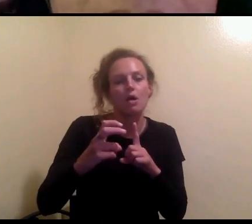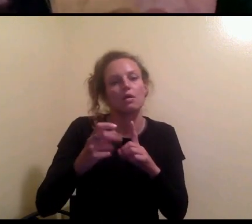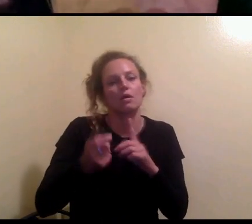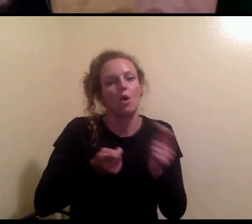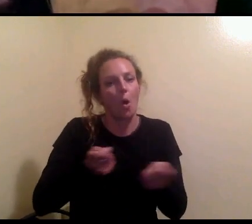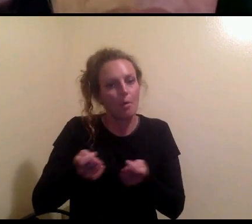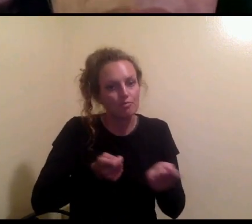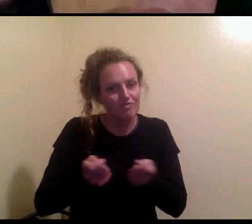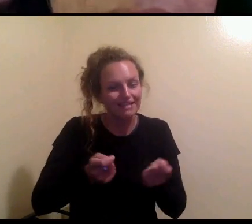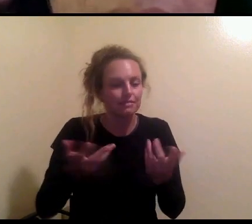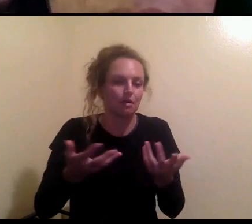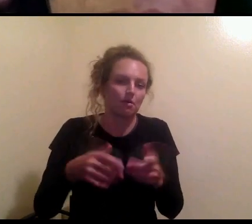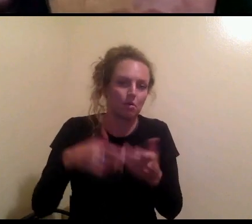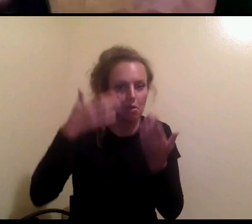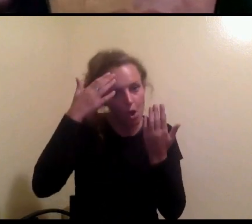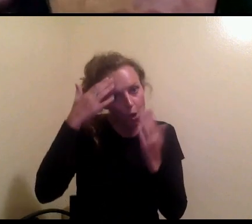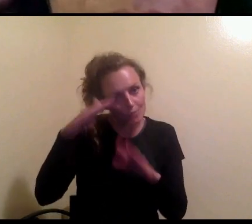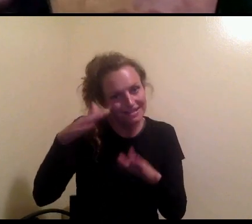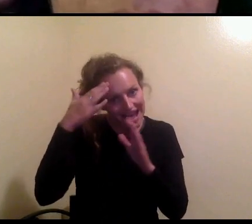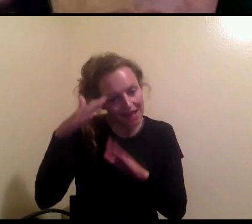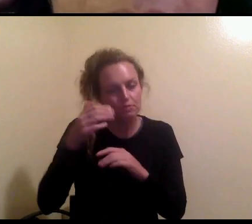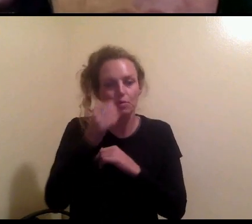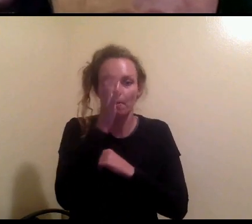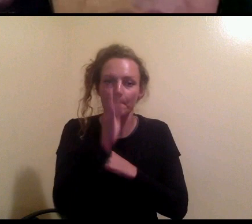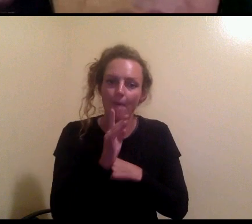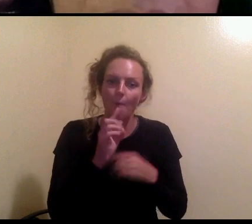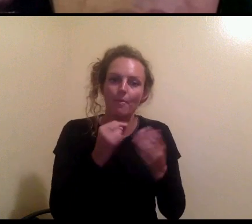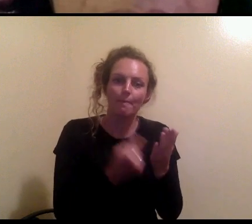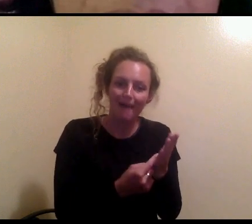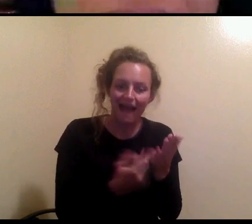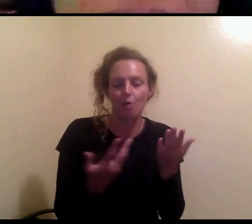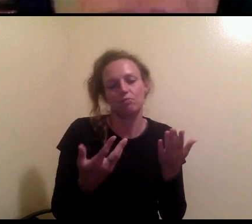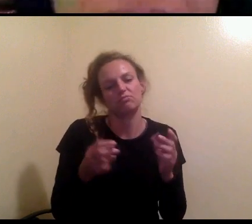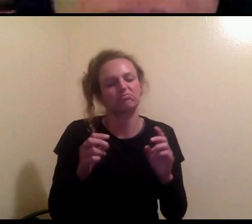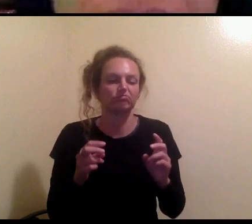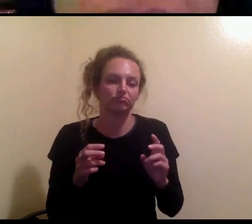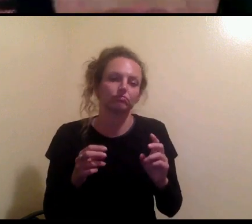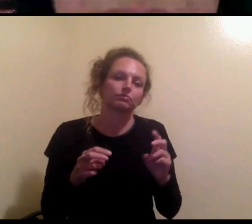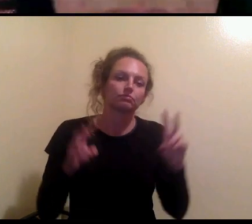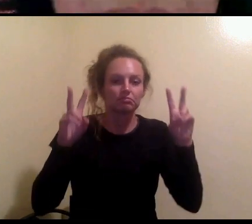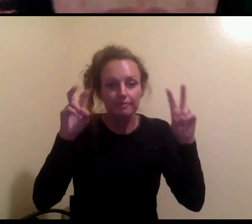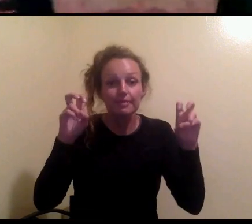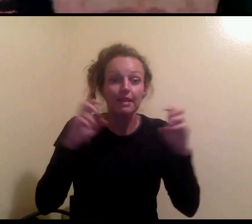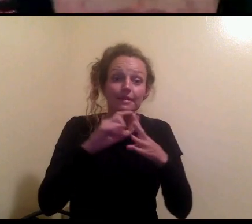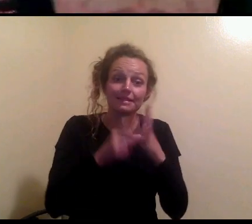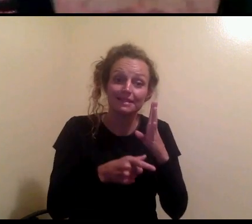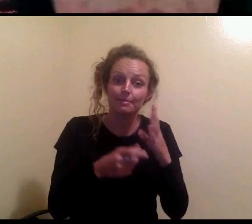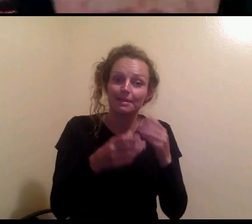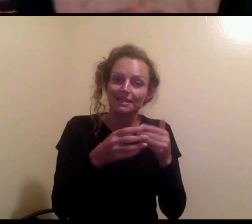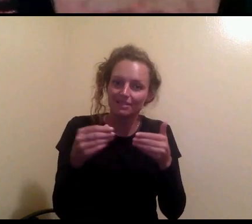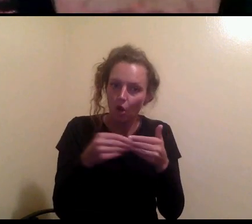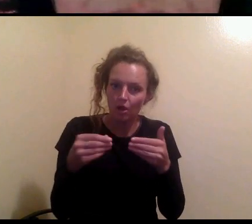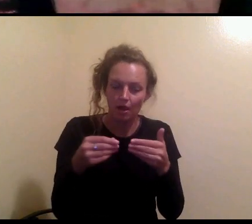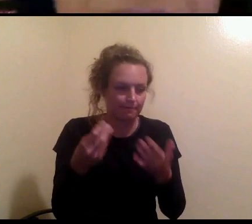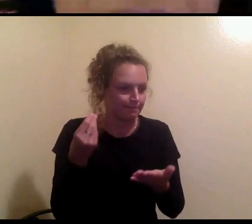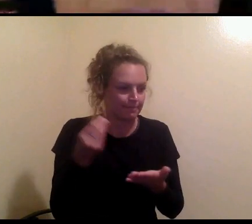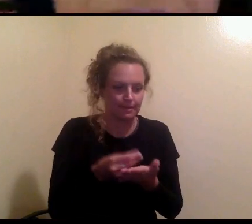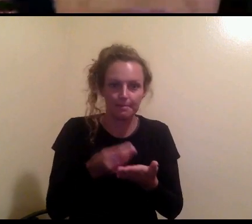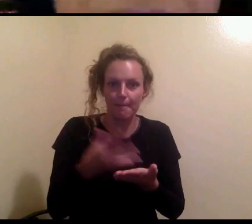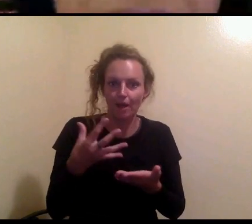still lots and lots of work to do. I know that's particularly of interest to this audience. We also look at digital accessibility